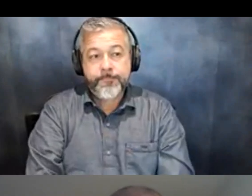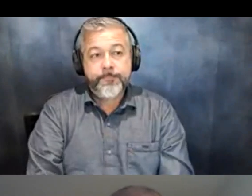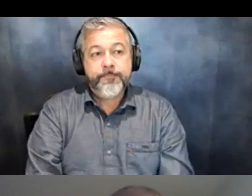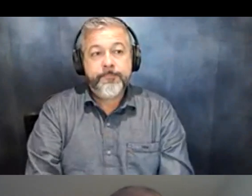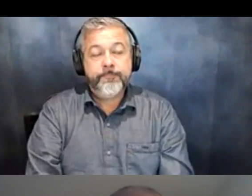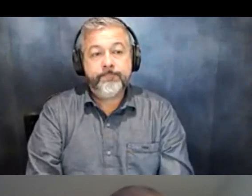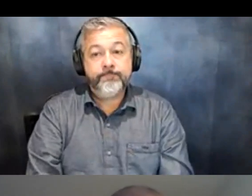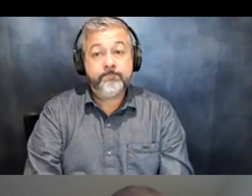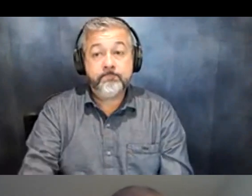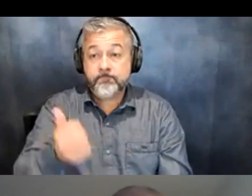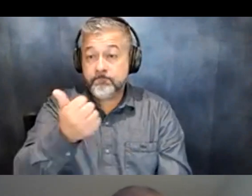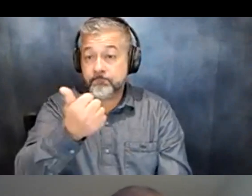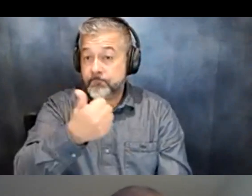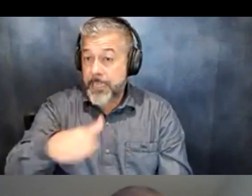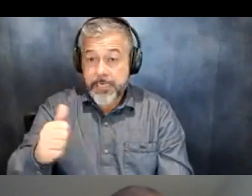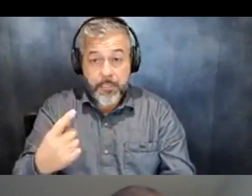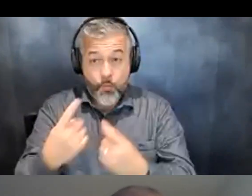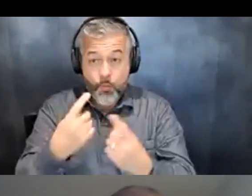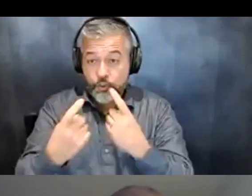We have any questions?